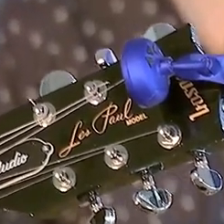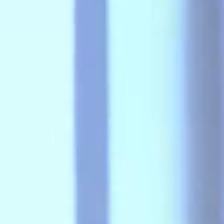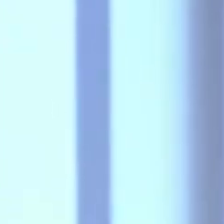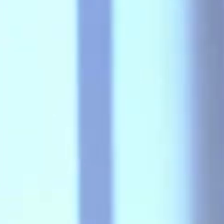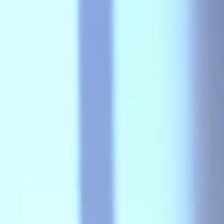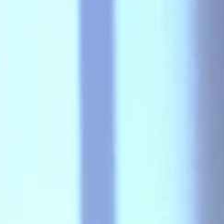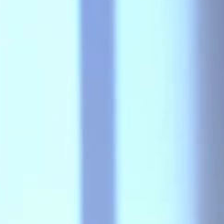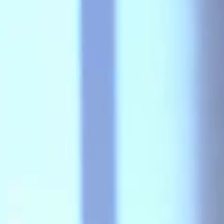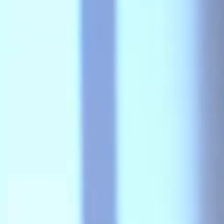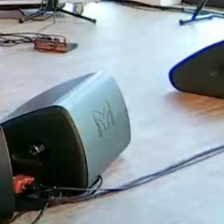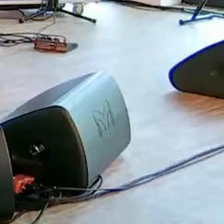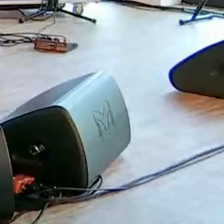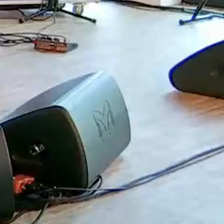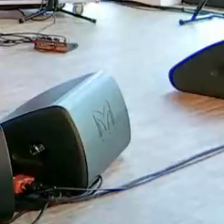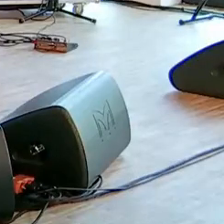so bad.